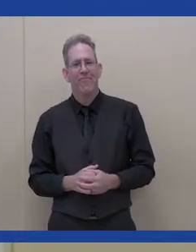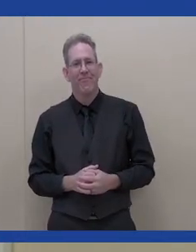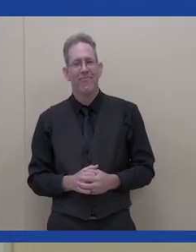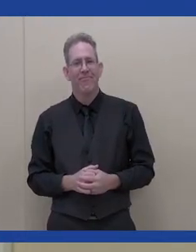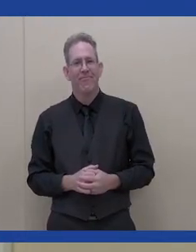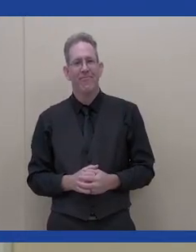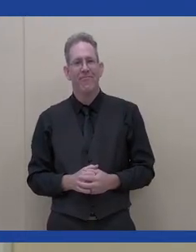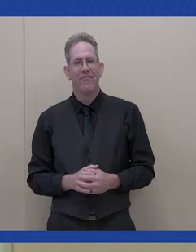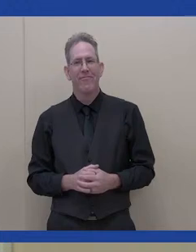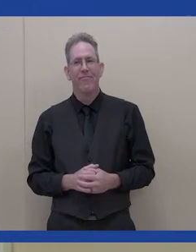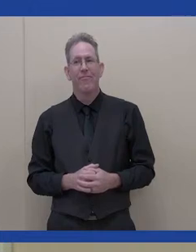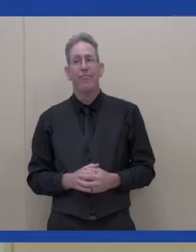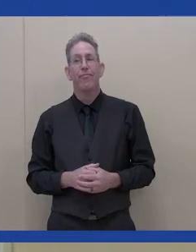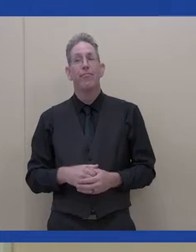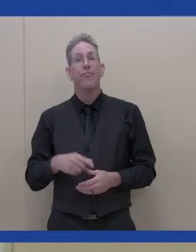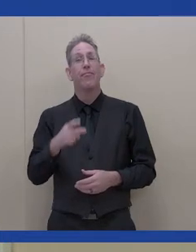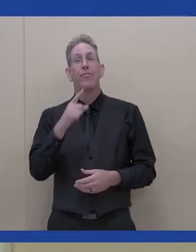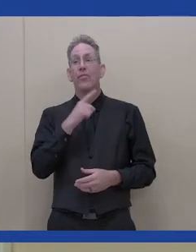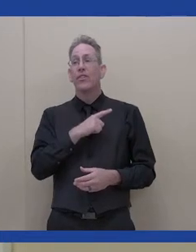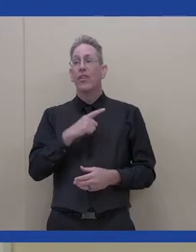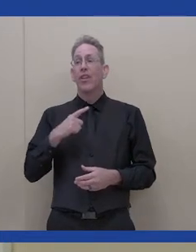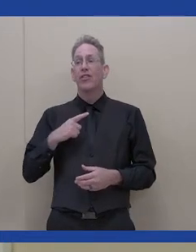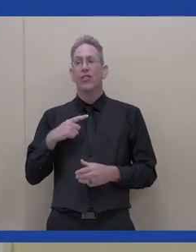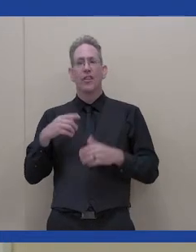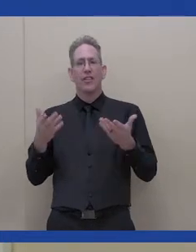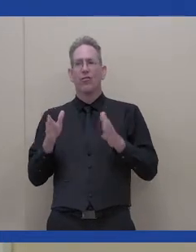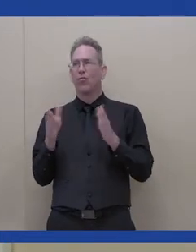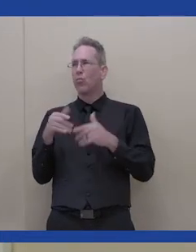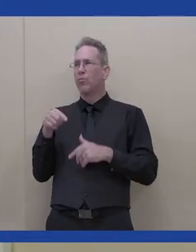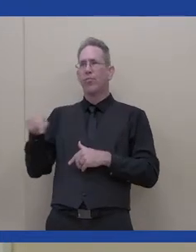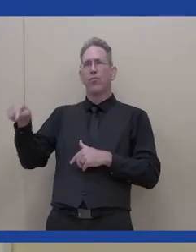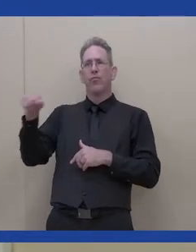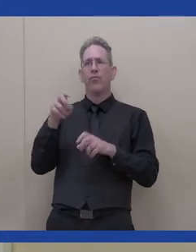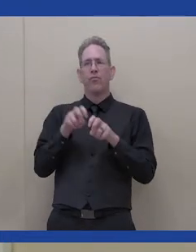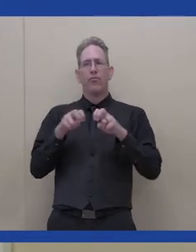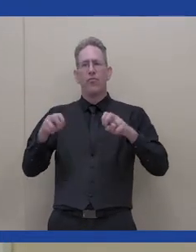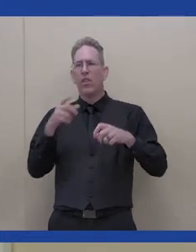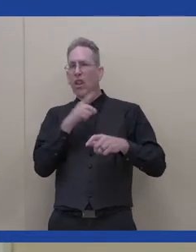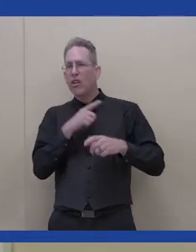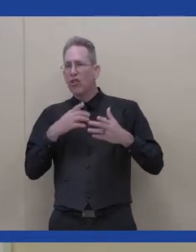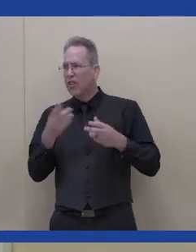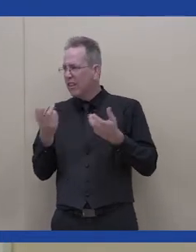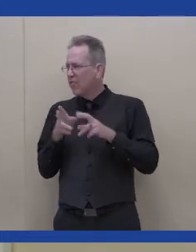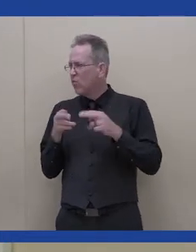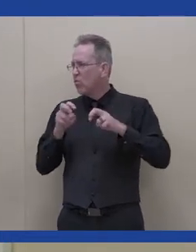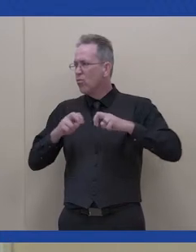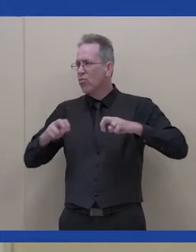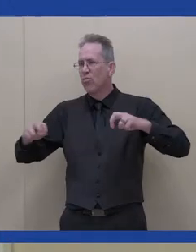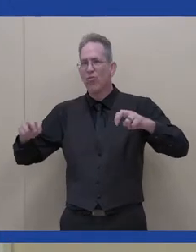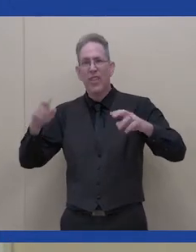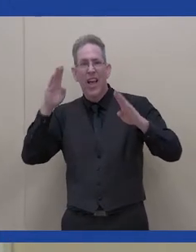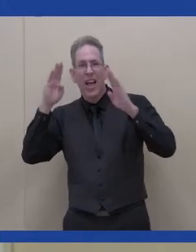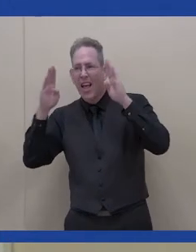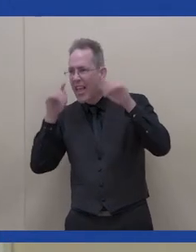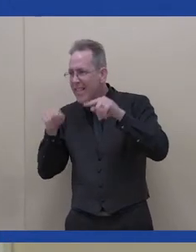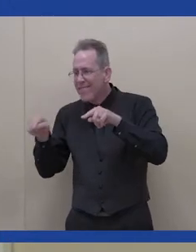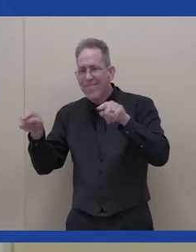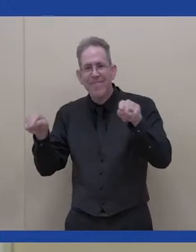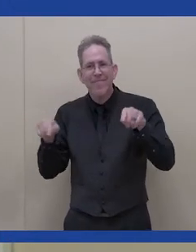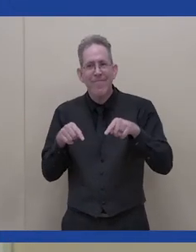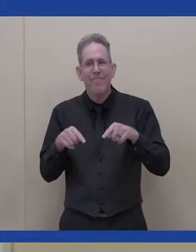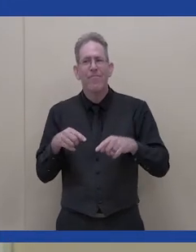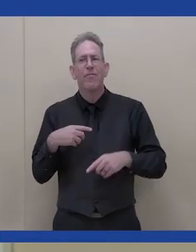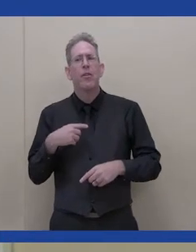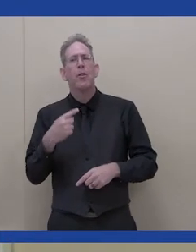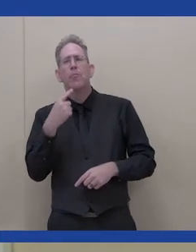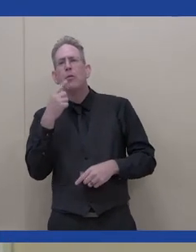To my legislative colleagues in the room, I think I see you out there somewhere. There they are. I miss you already, even